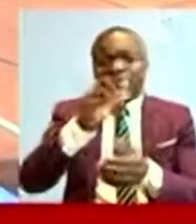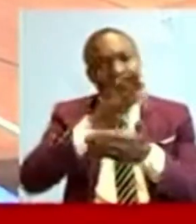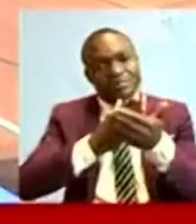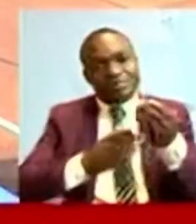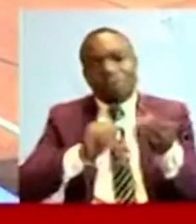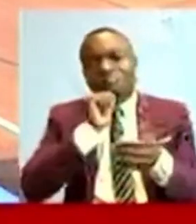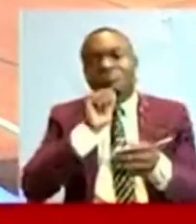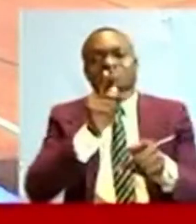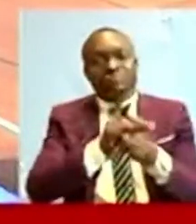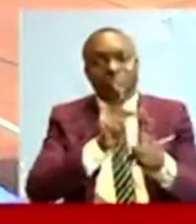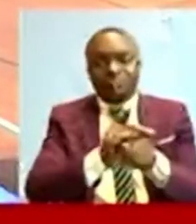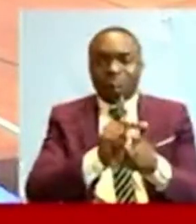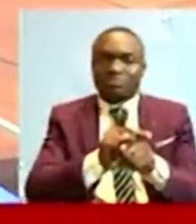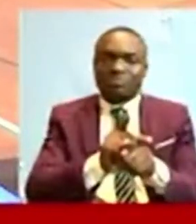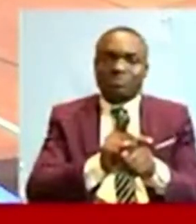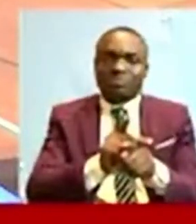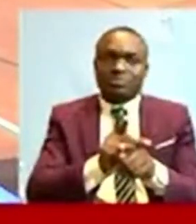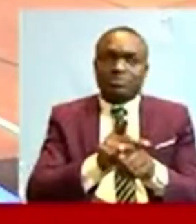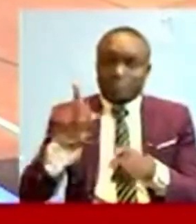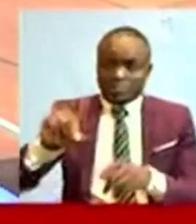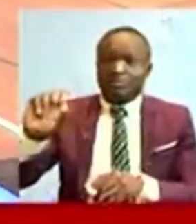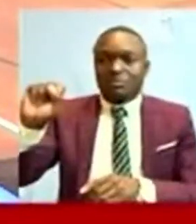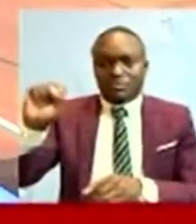track. PS.